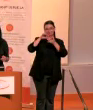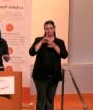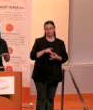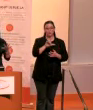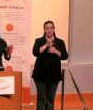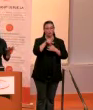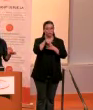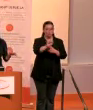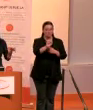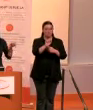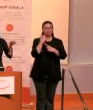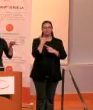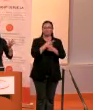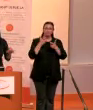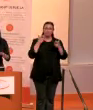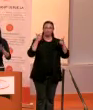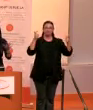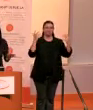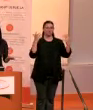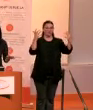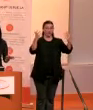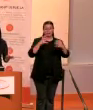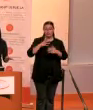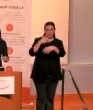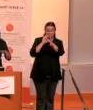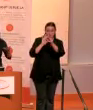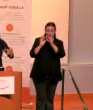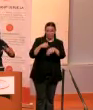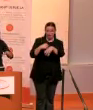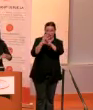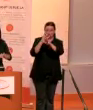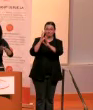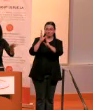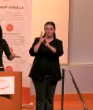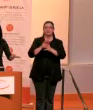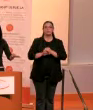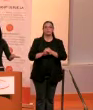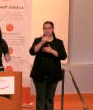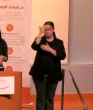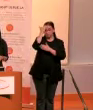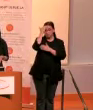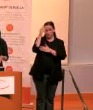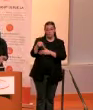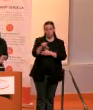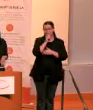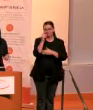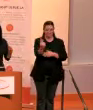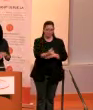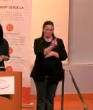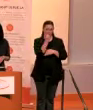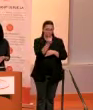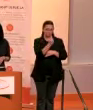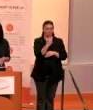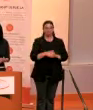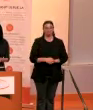conference. We have a very large audience live streaming, so just know you're all not in this alone. We